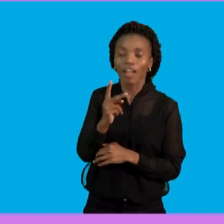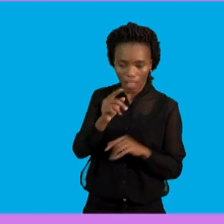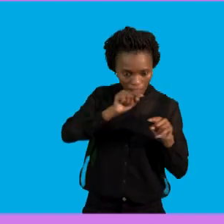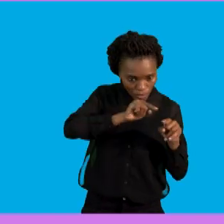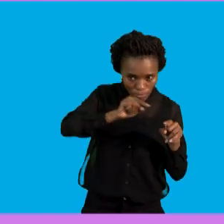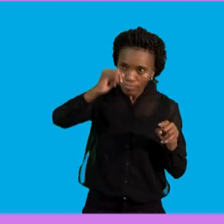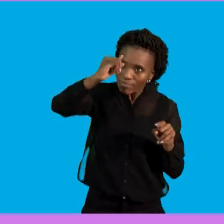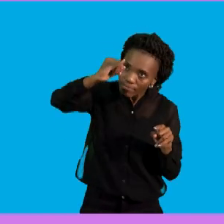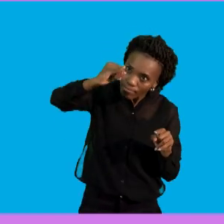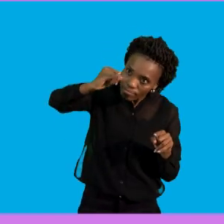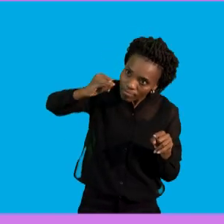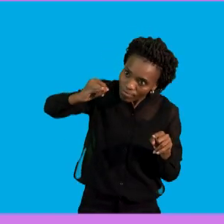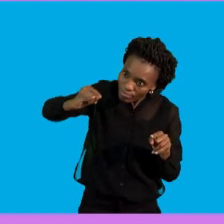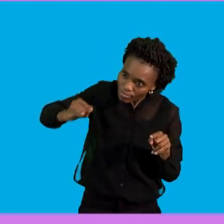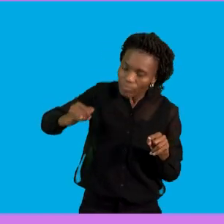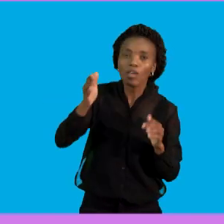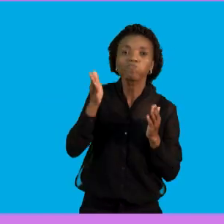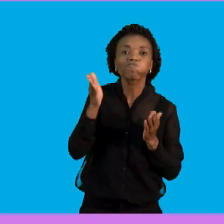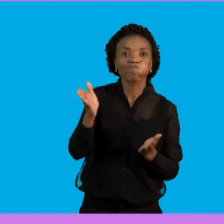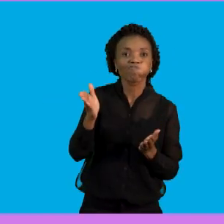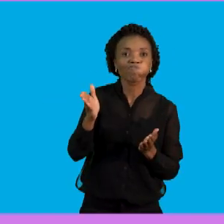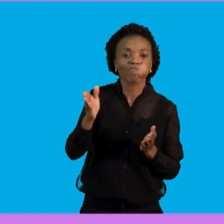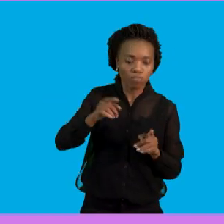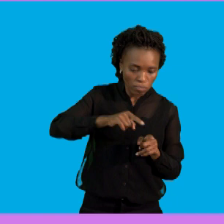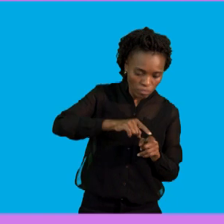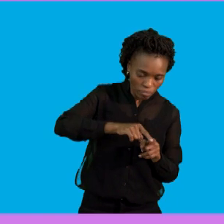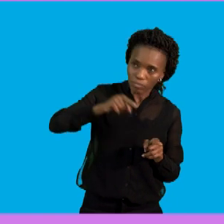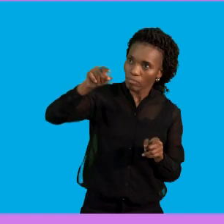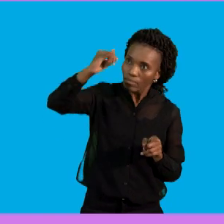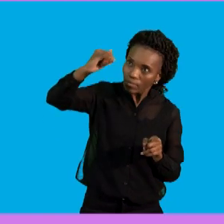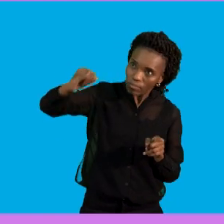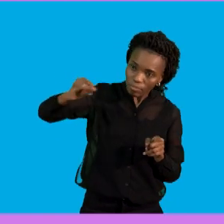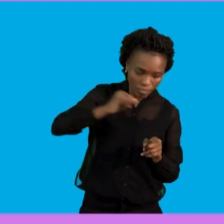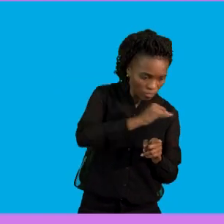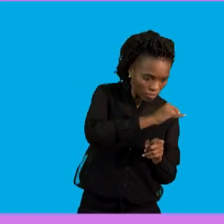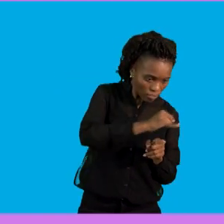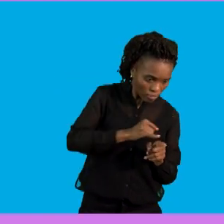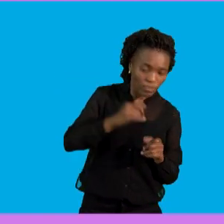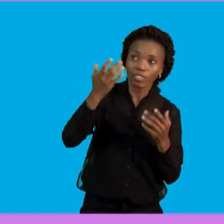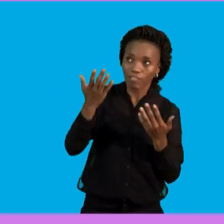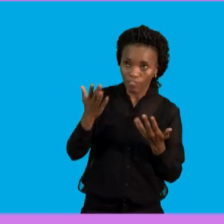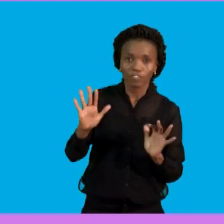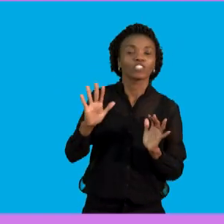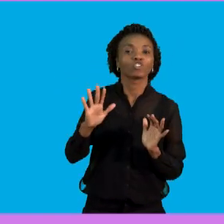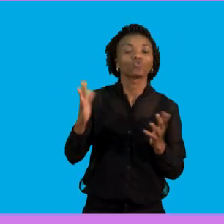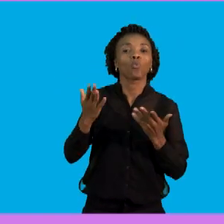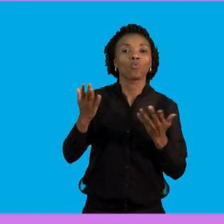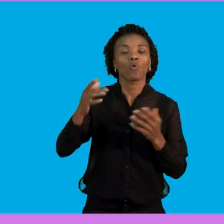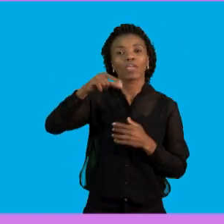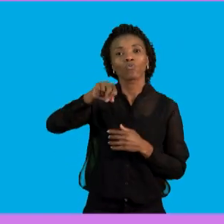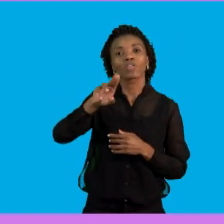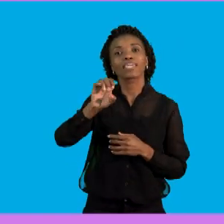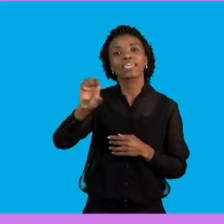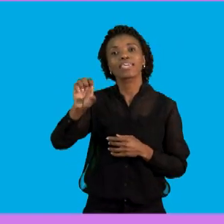indicates Queenstown. So you go there and you draw another line at the end of the